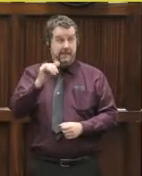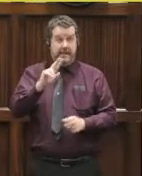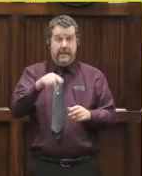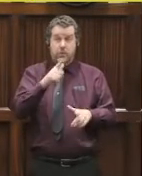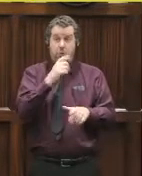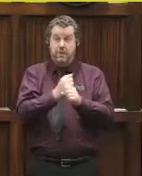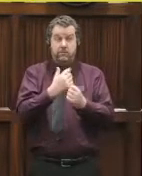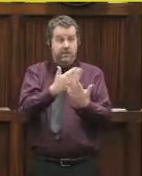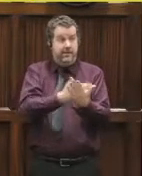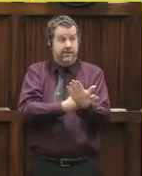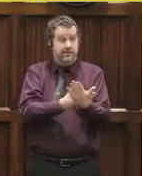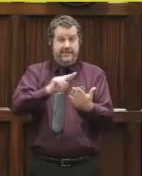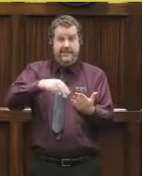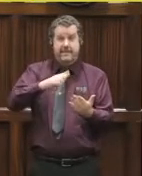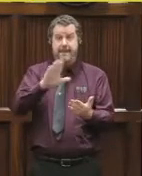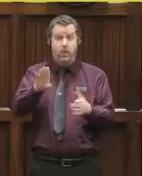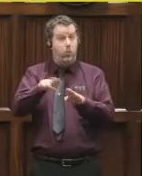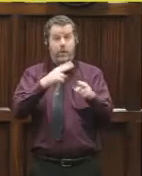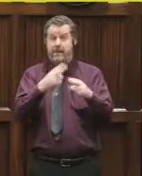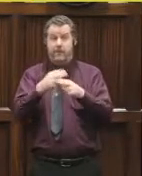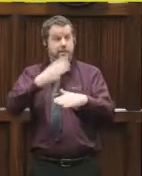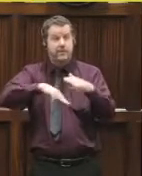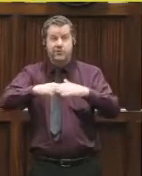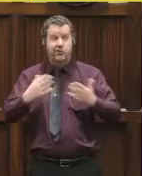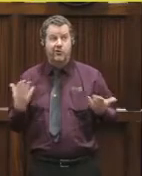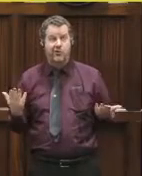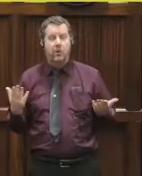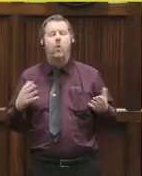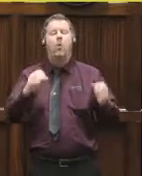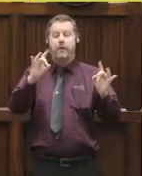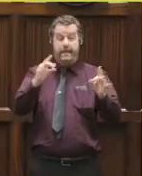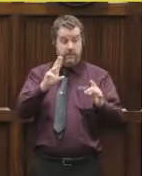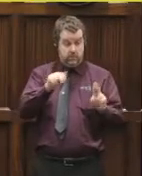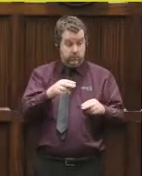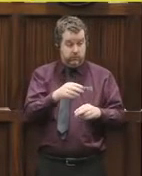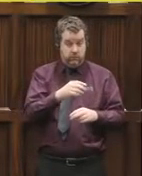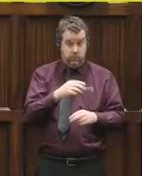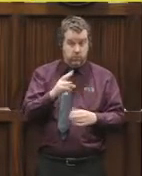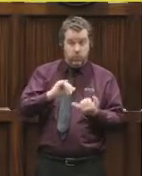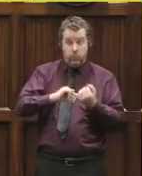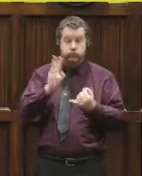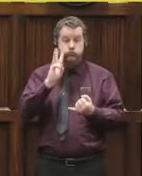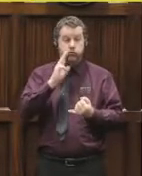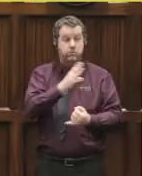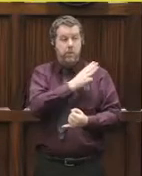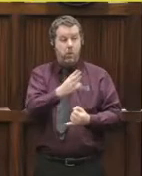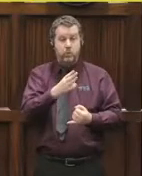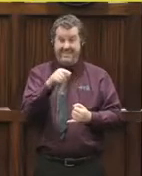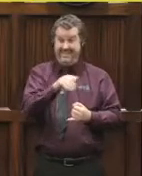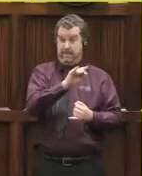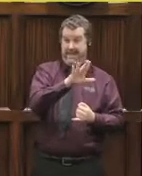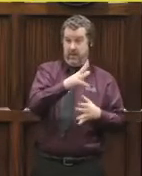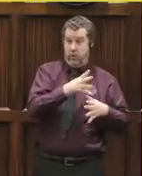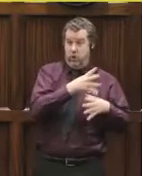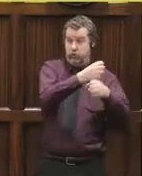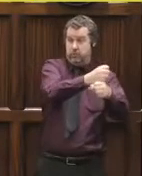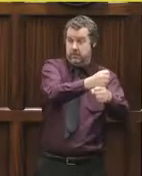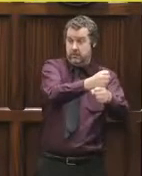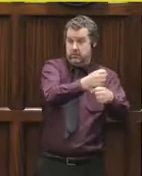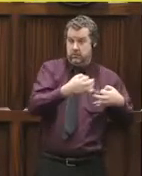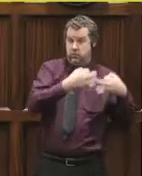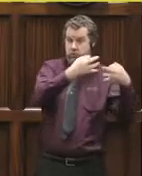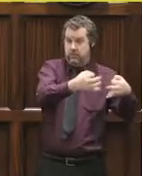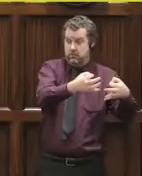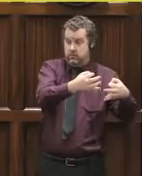Yeah. Okay. Will somebody propose the adjournment then of the consideration of the bill before us?